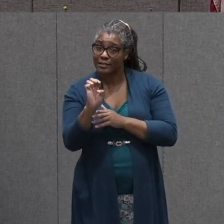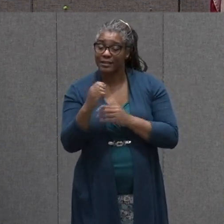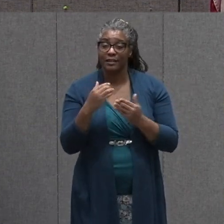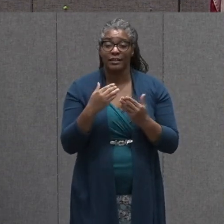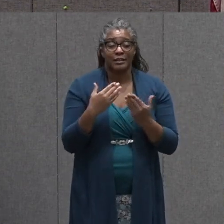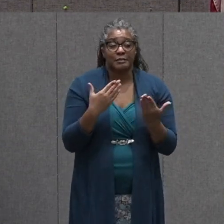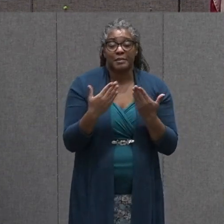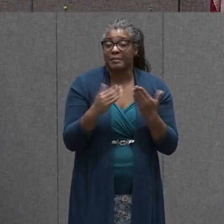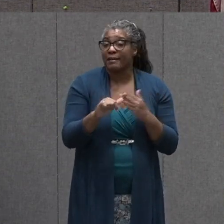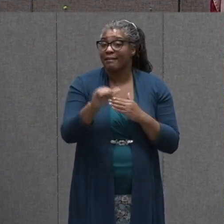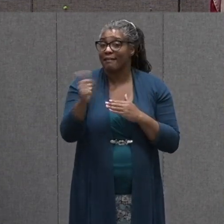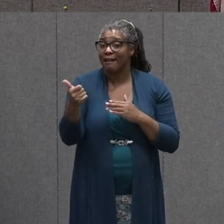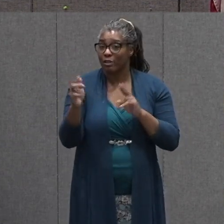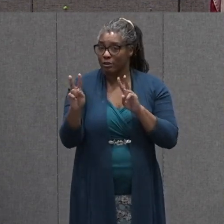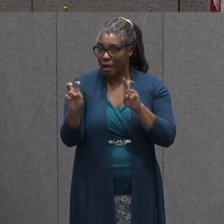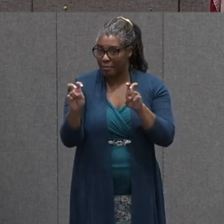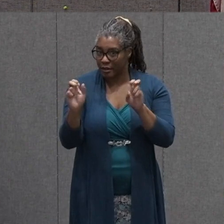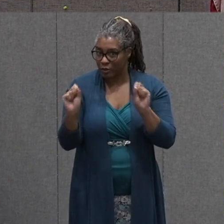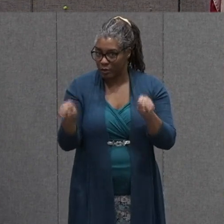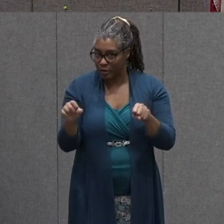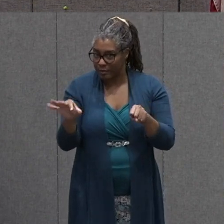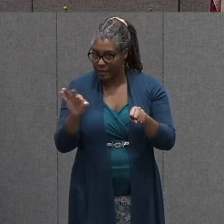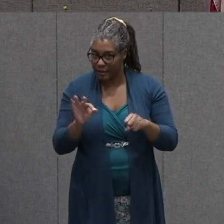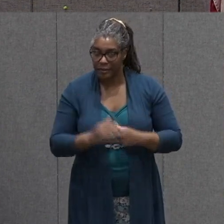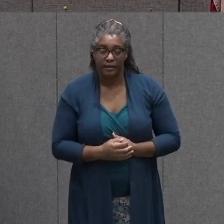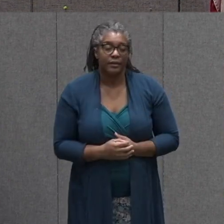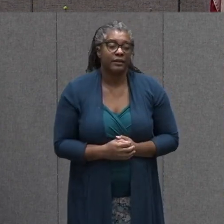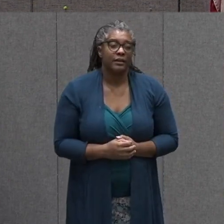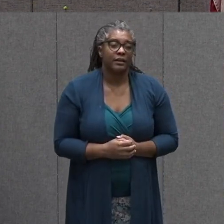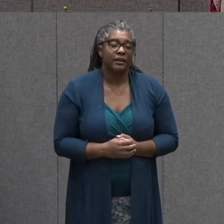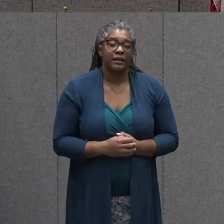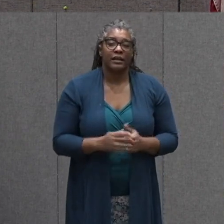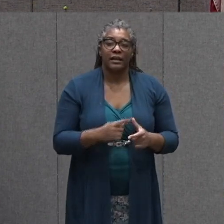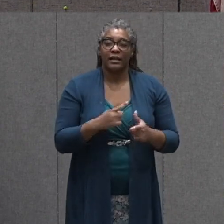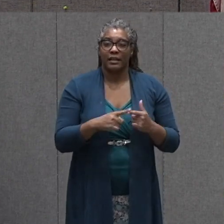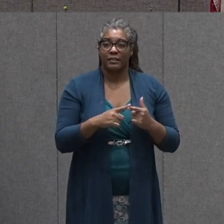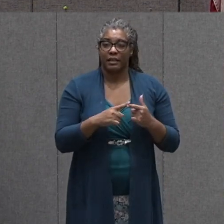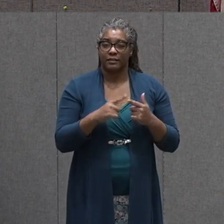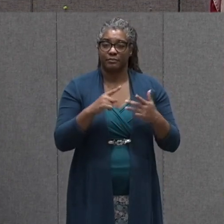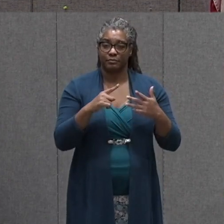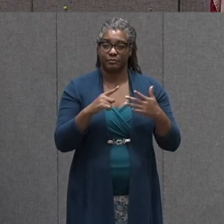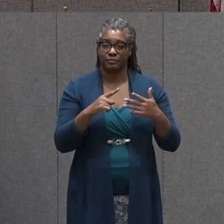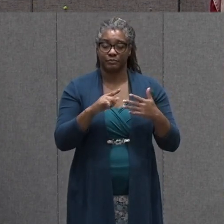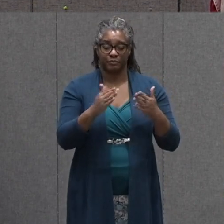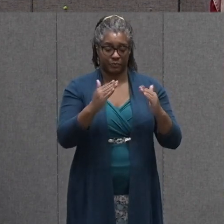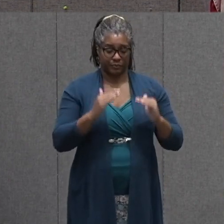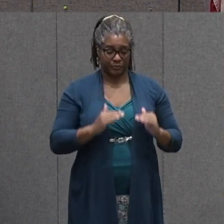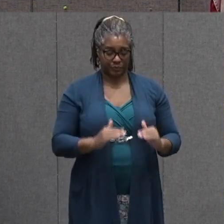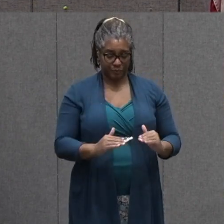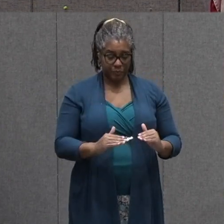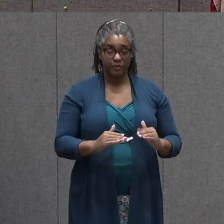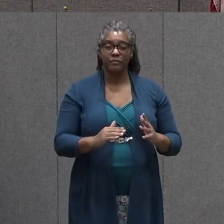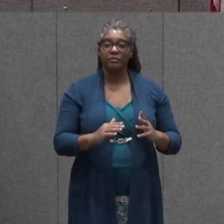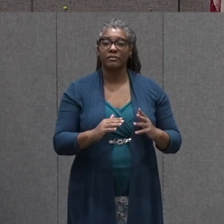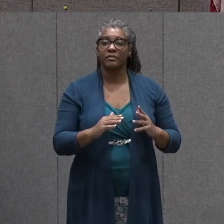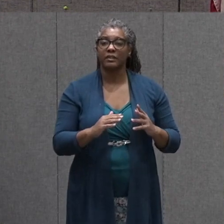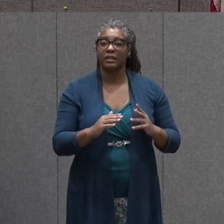Okay. I've got some winter ideas, I know. Oh, wow. Now it is